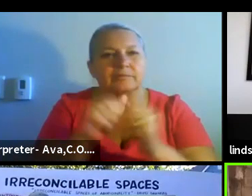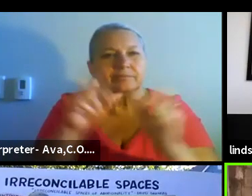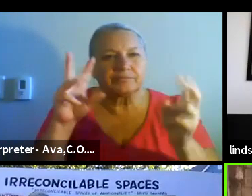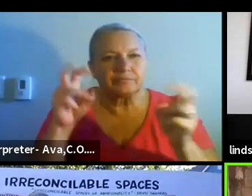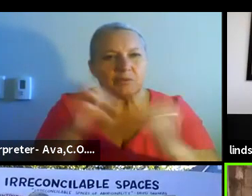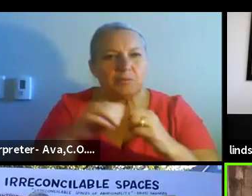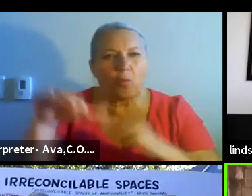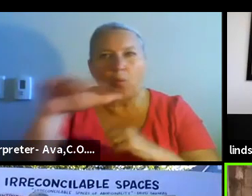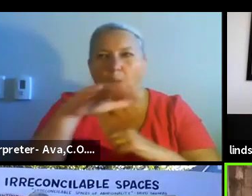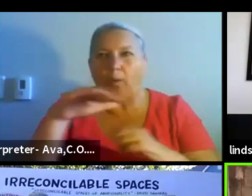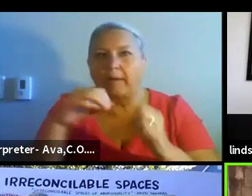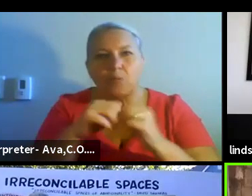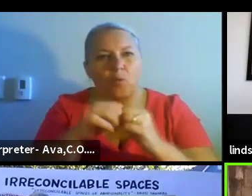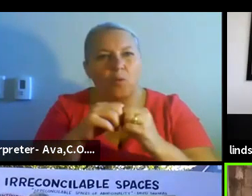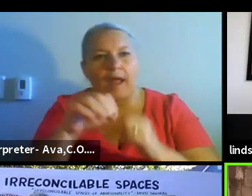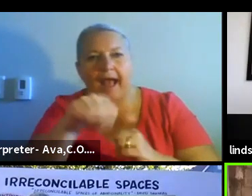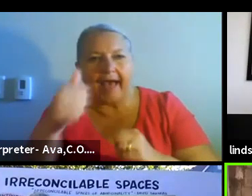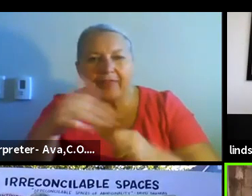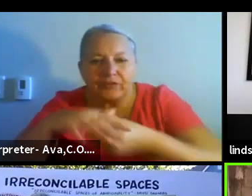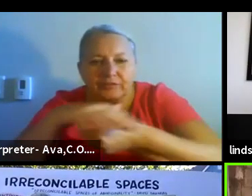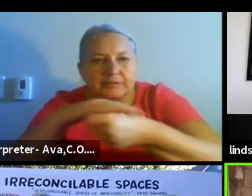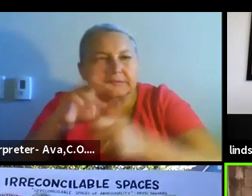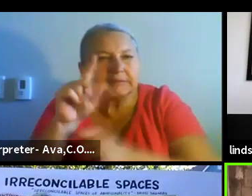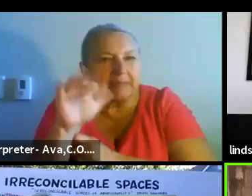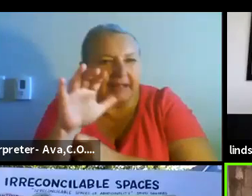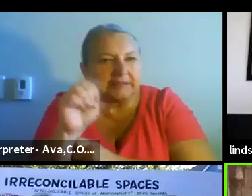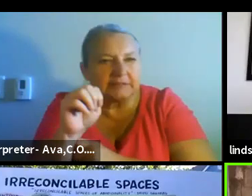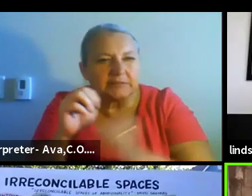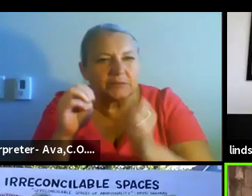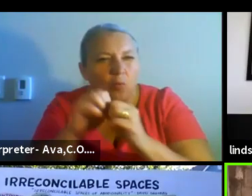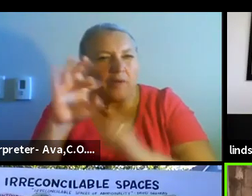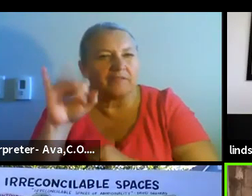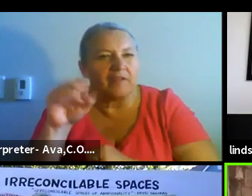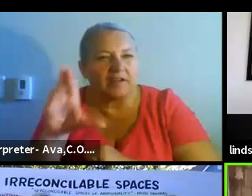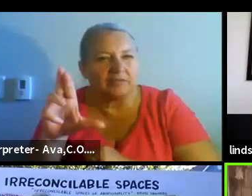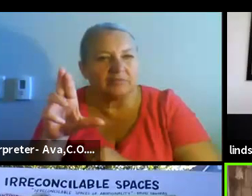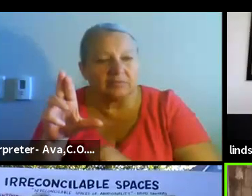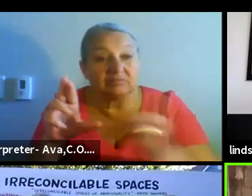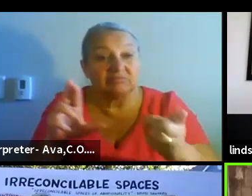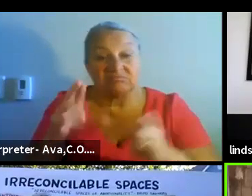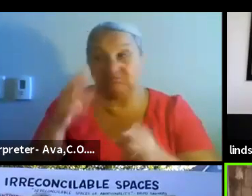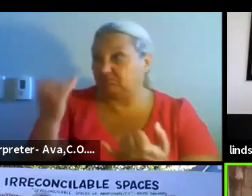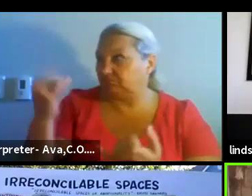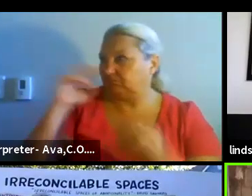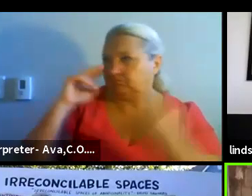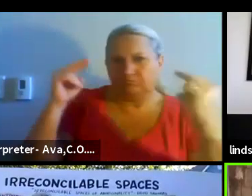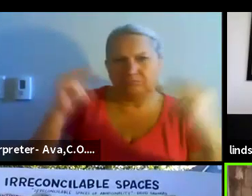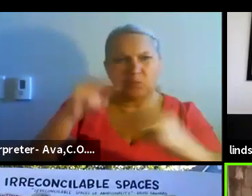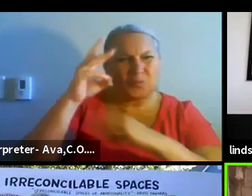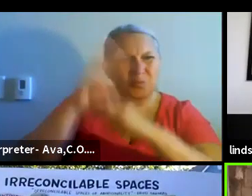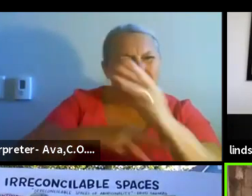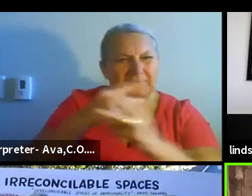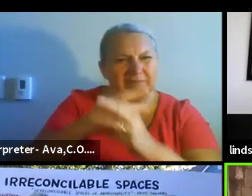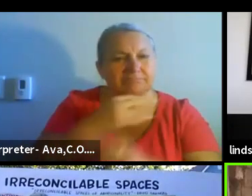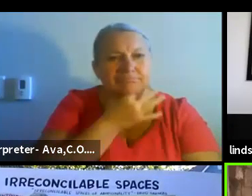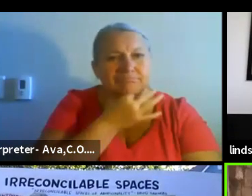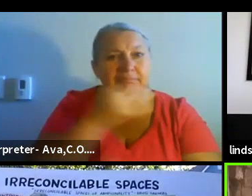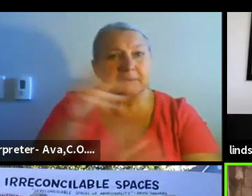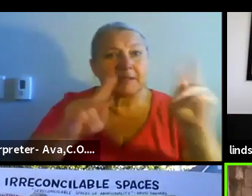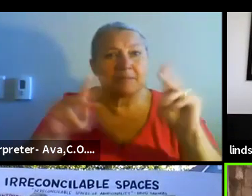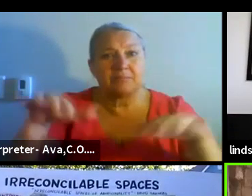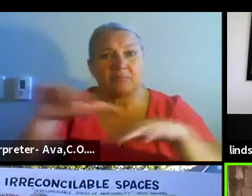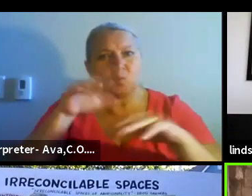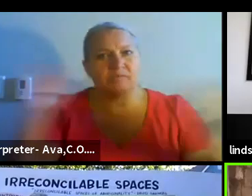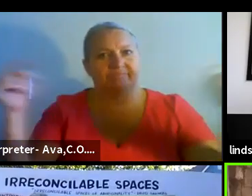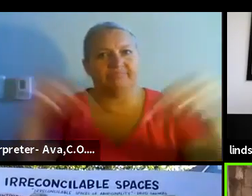finer spaces. Indigenous to other territories in the world who have come here and